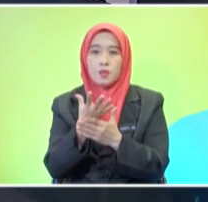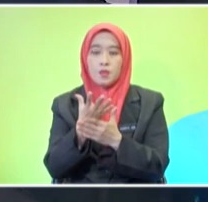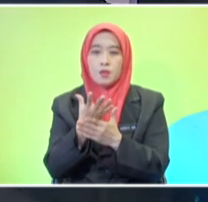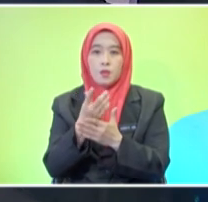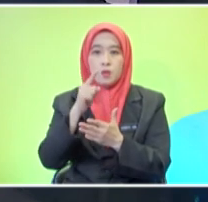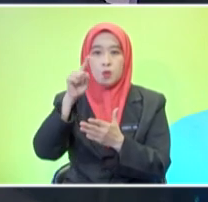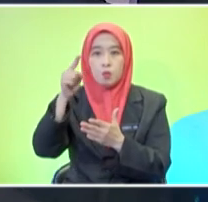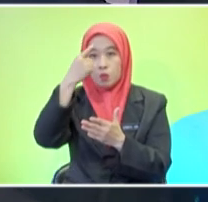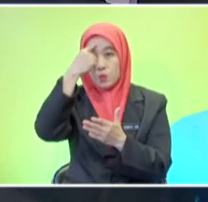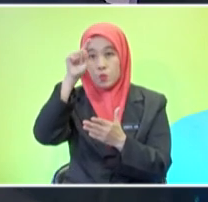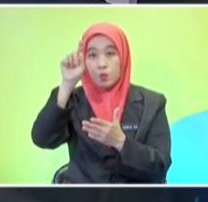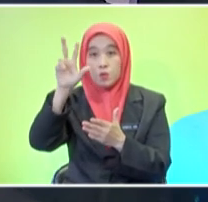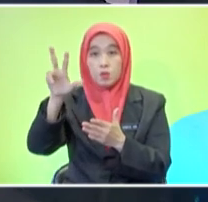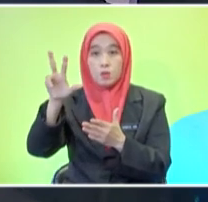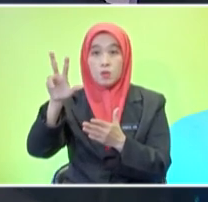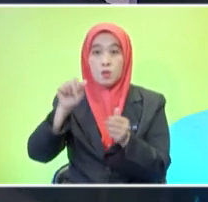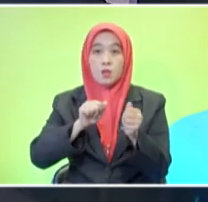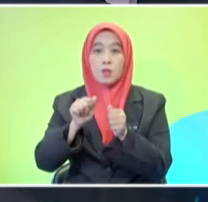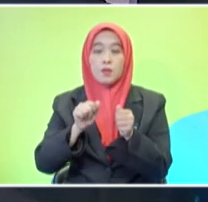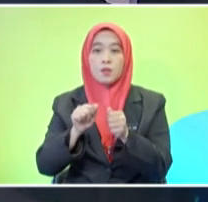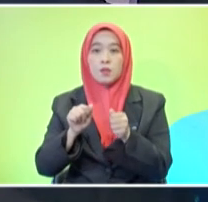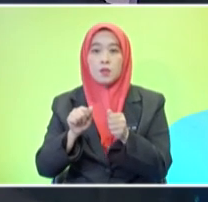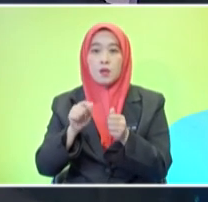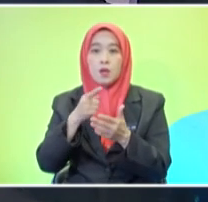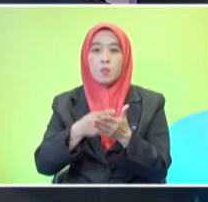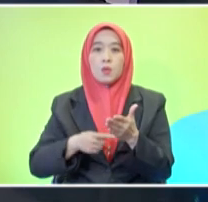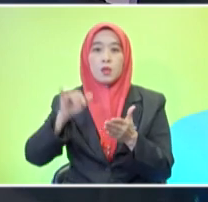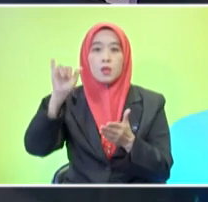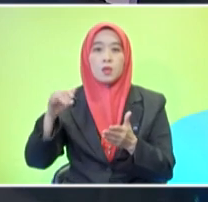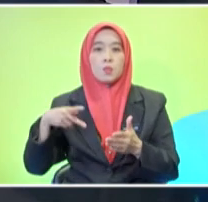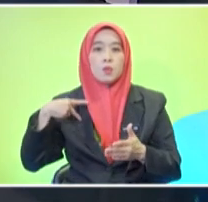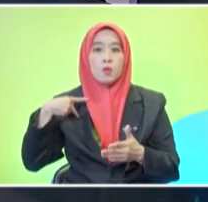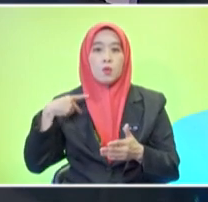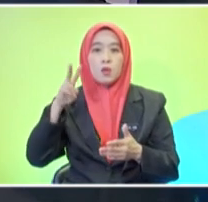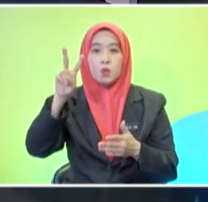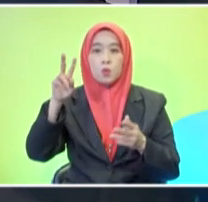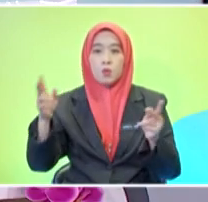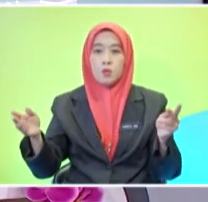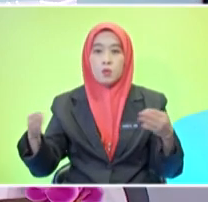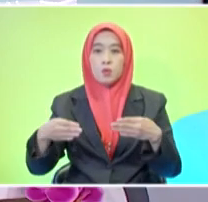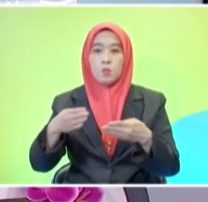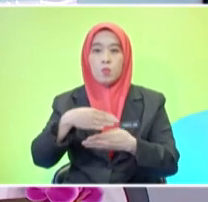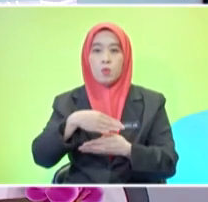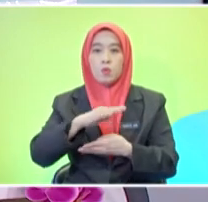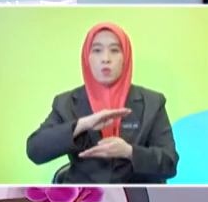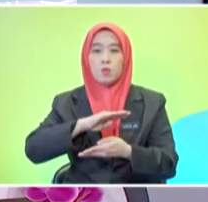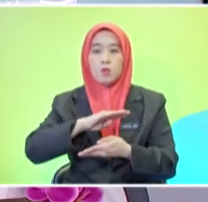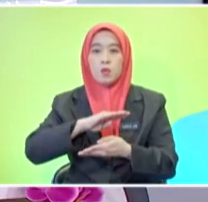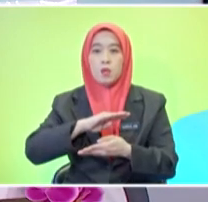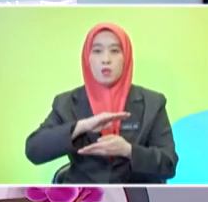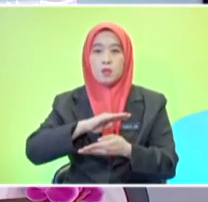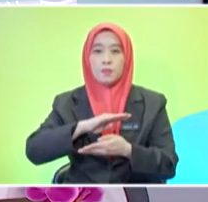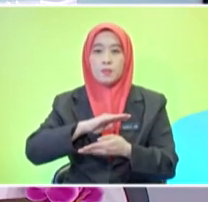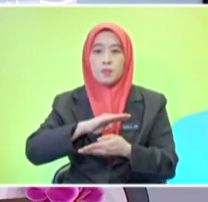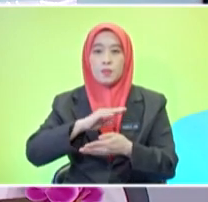activity. Mm-hmm. Okay. For third activity, what we need is a box, 2 boxes, and then we have actually